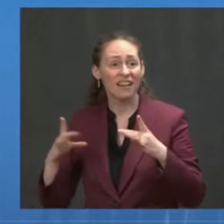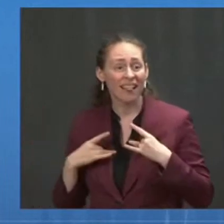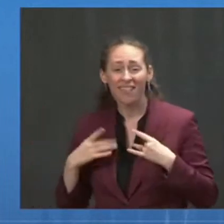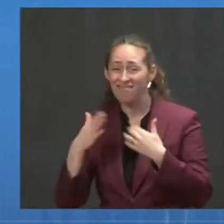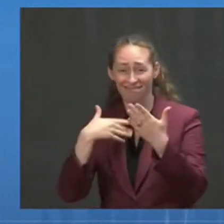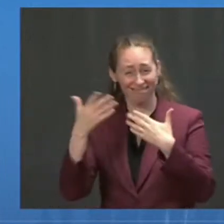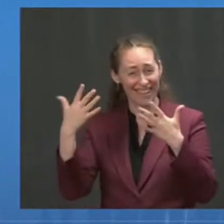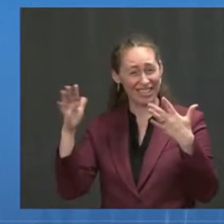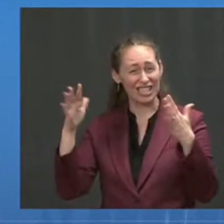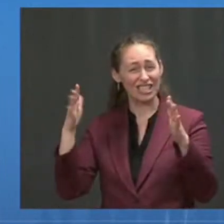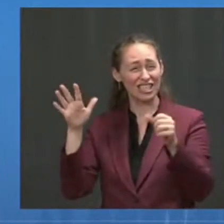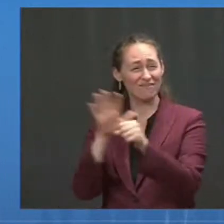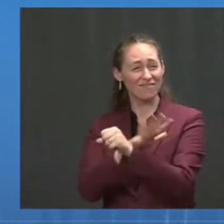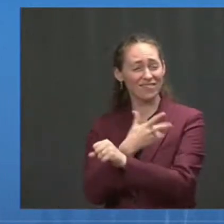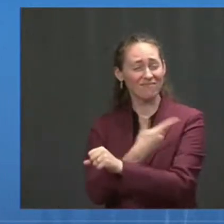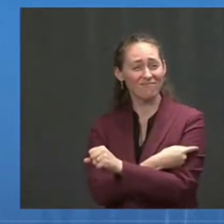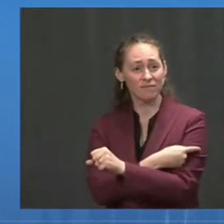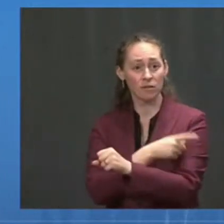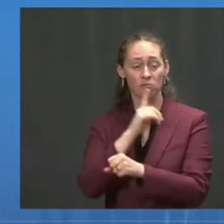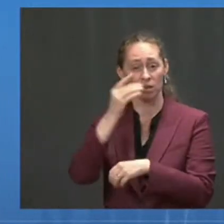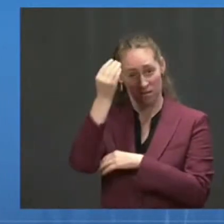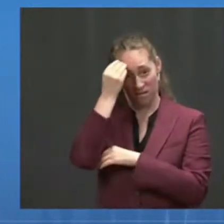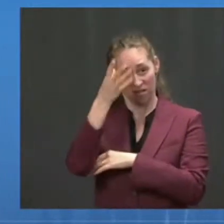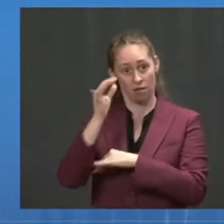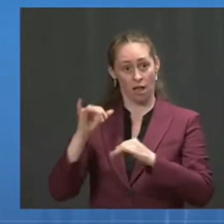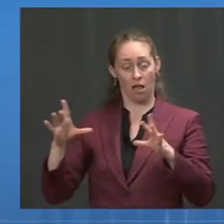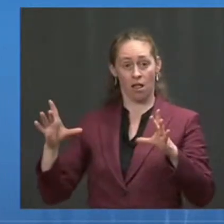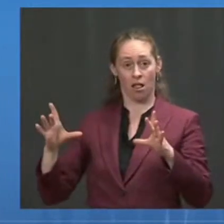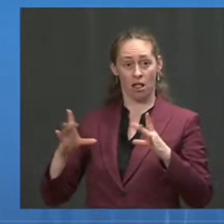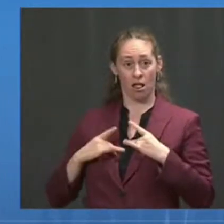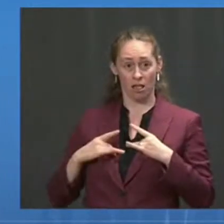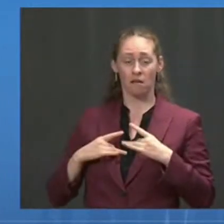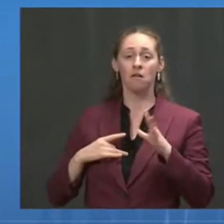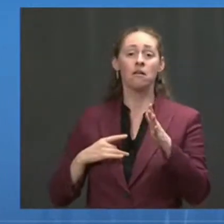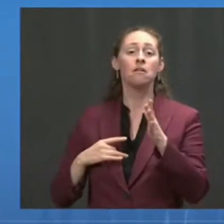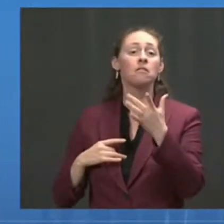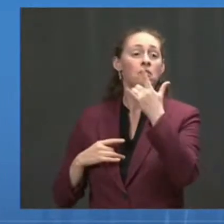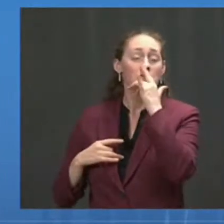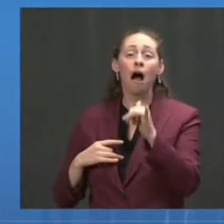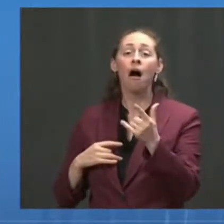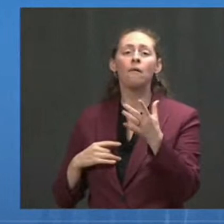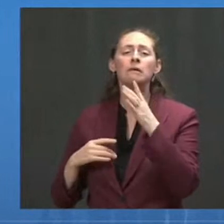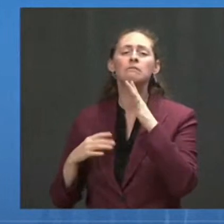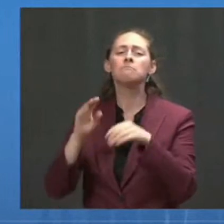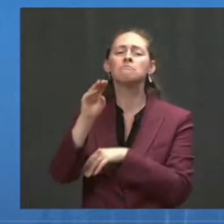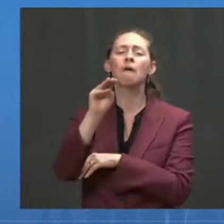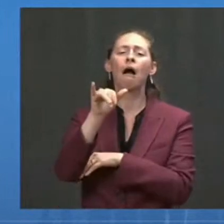in 96%, moderate in 3%, severe in less than